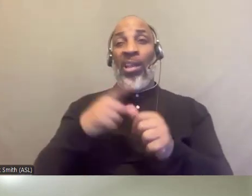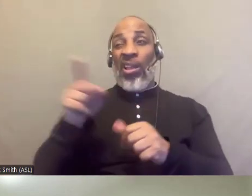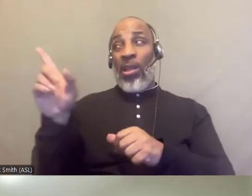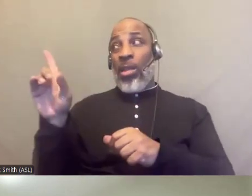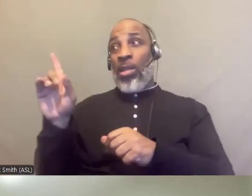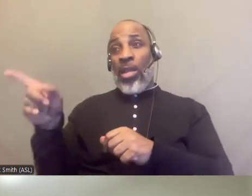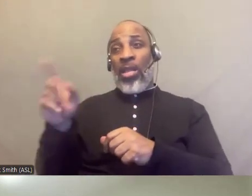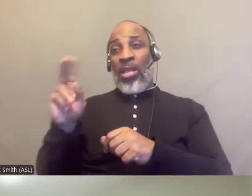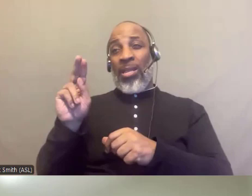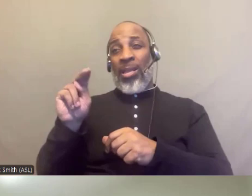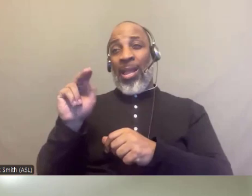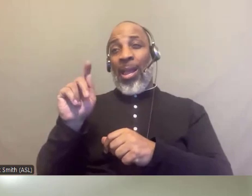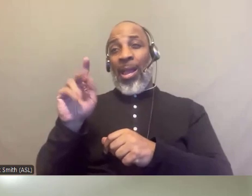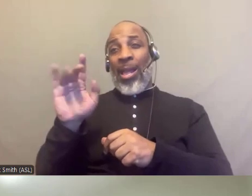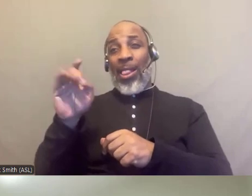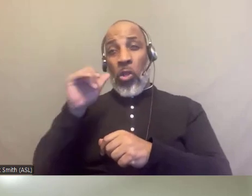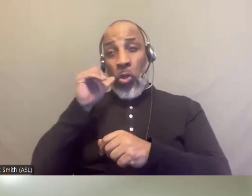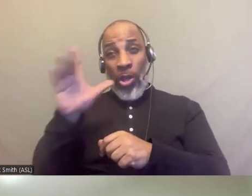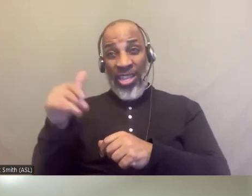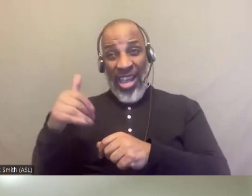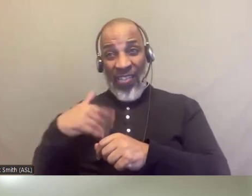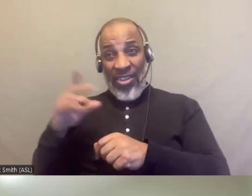have a disability?